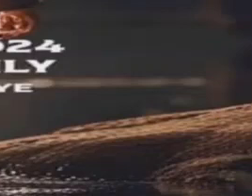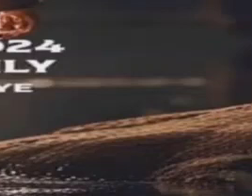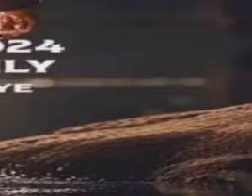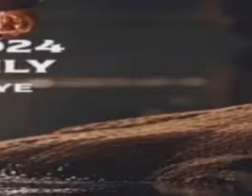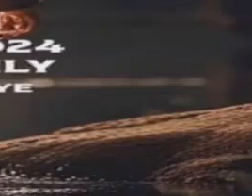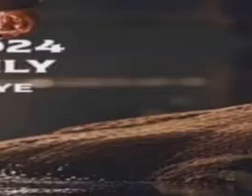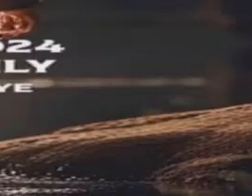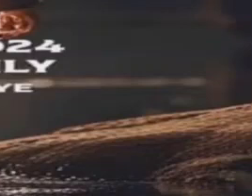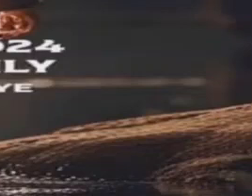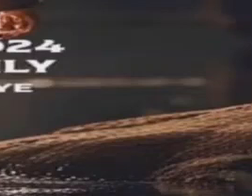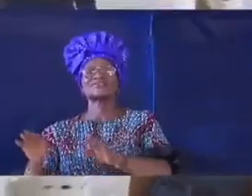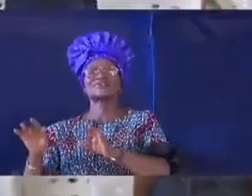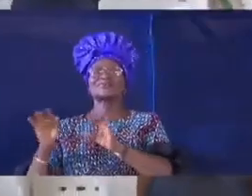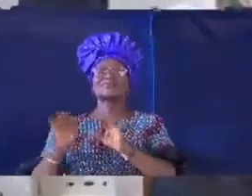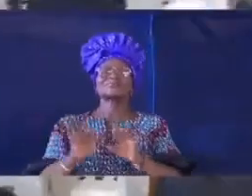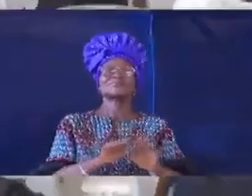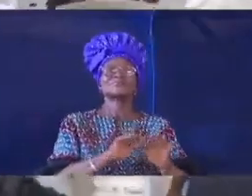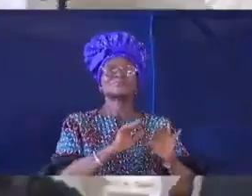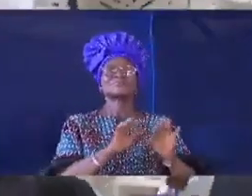Thank you, Lord.